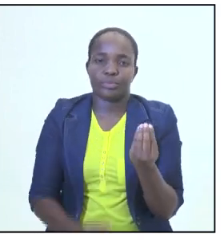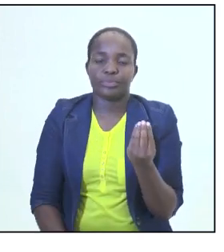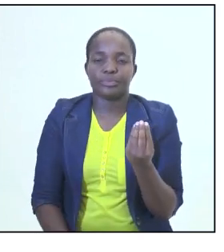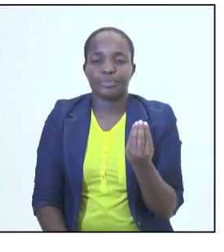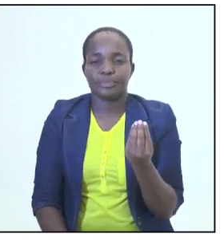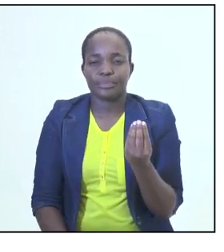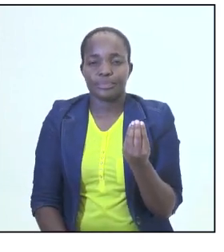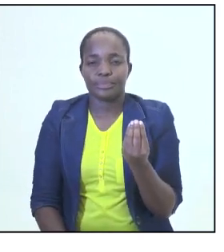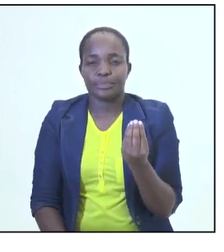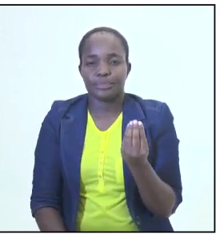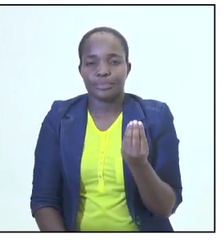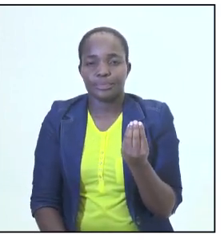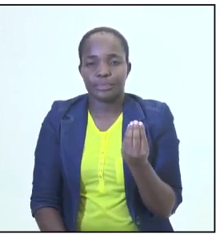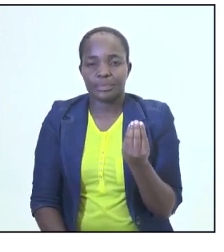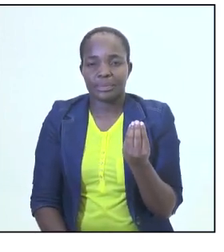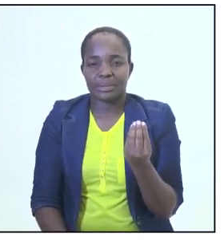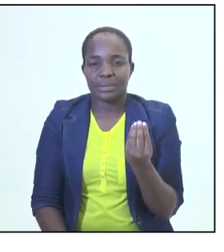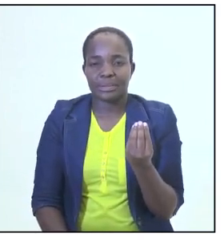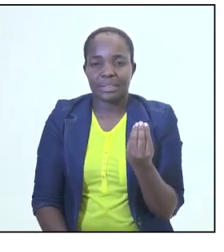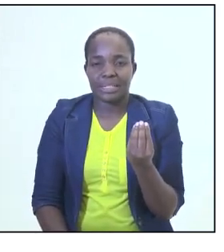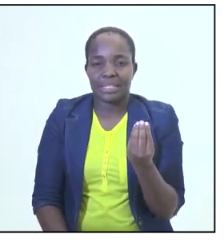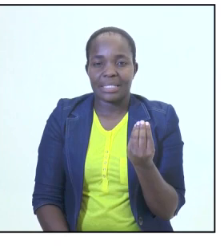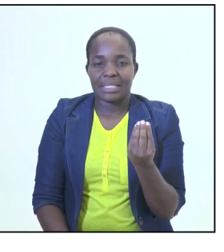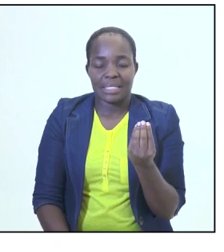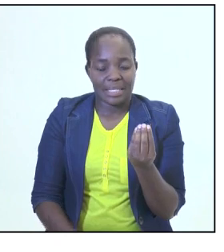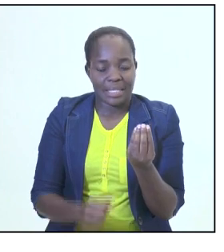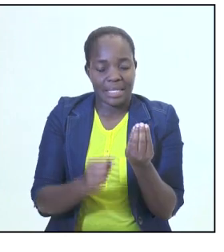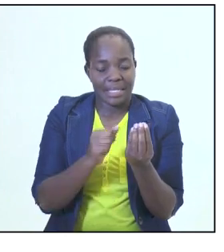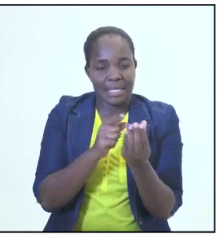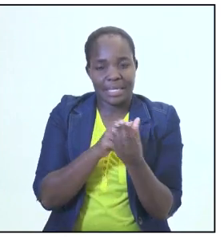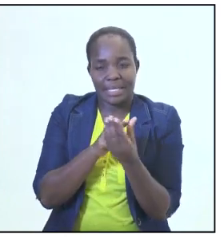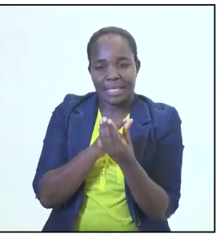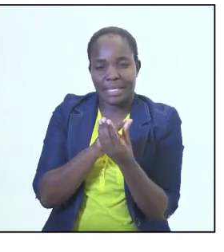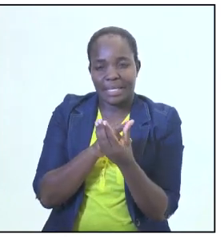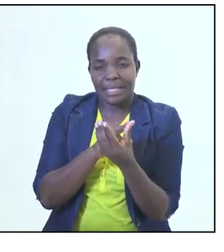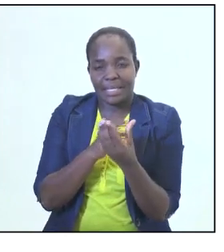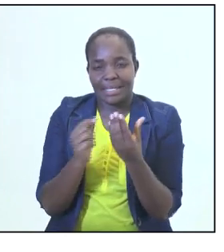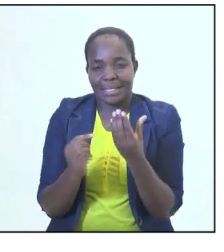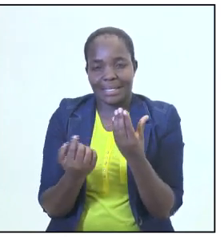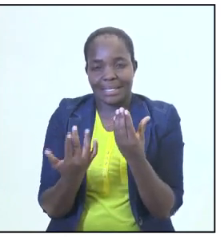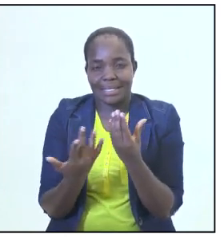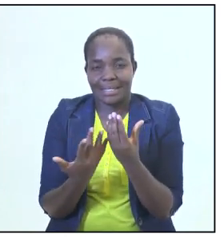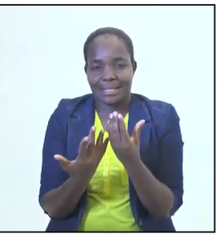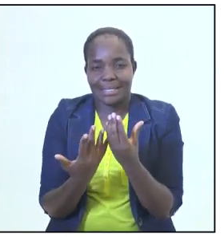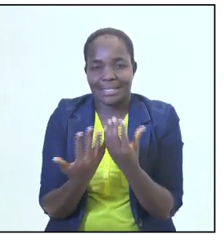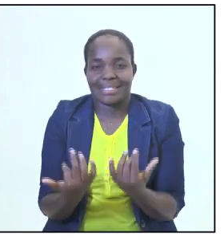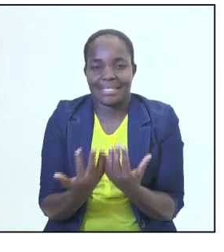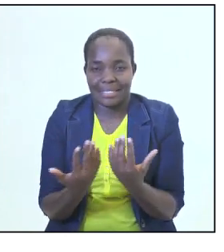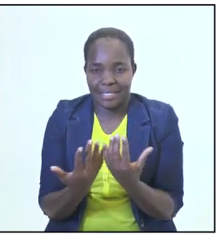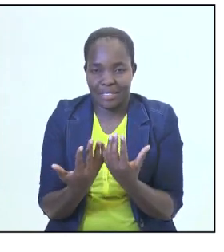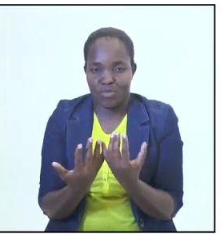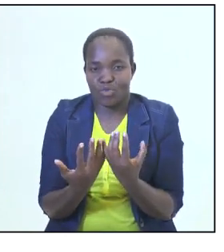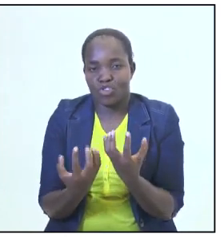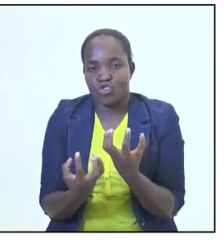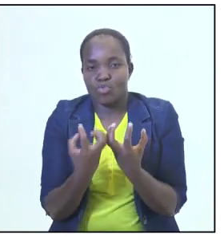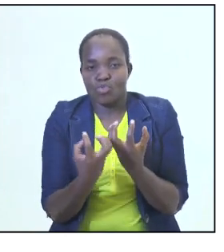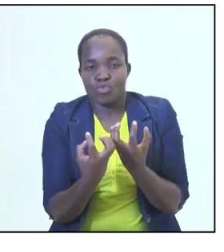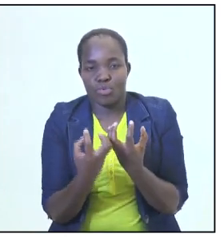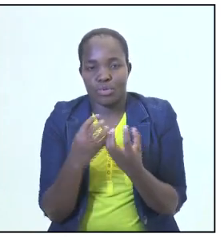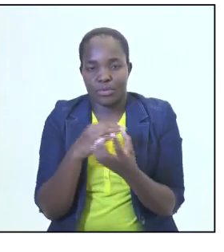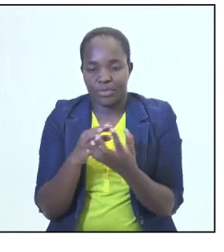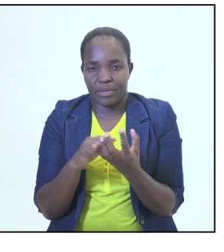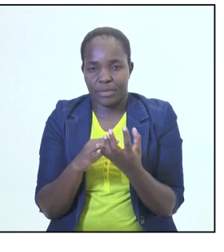The sepal is the green outer leaf of the flower in which the flower rests. Now let's remove